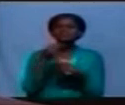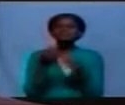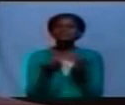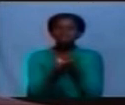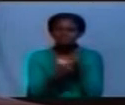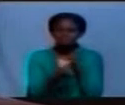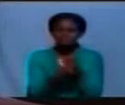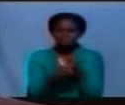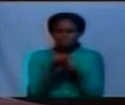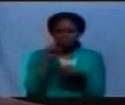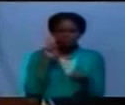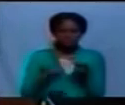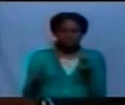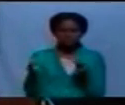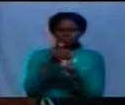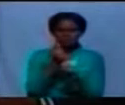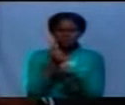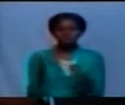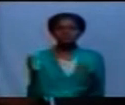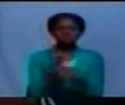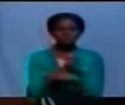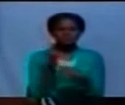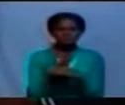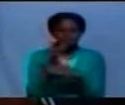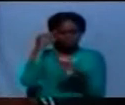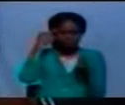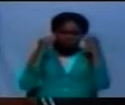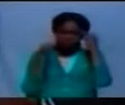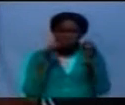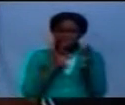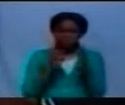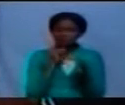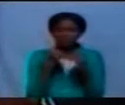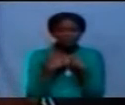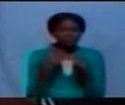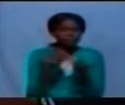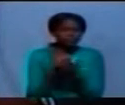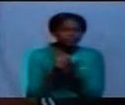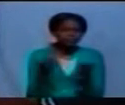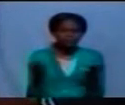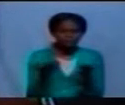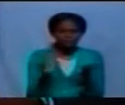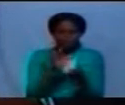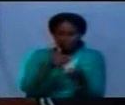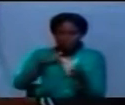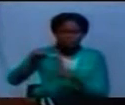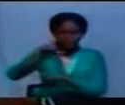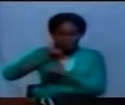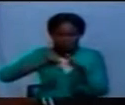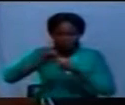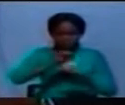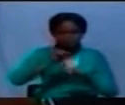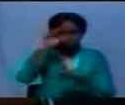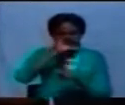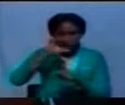savings. You cannot achieve an entrepreneurial idea if you don't have resources. You run around and you keep talking about, I have